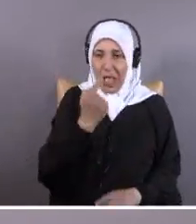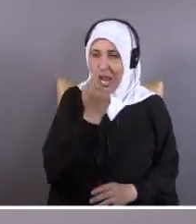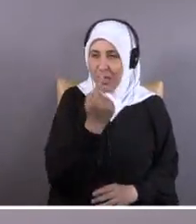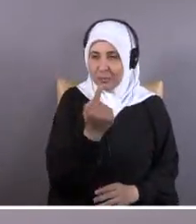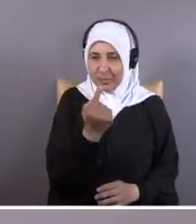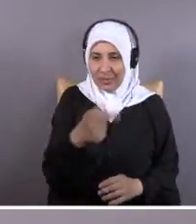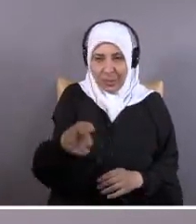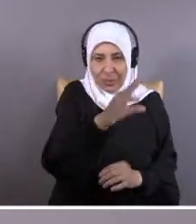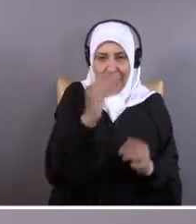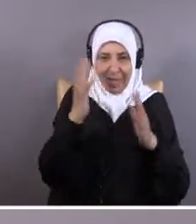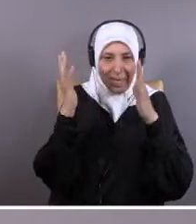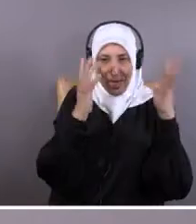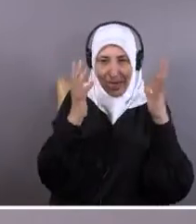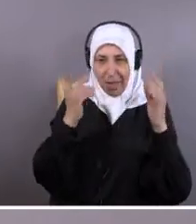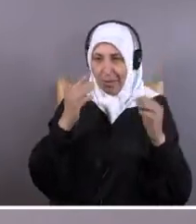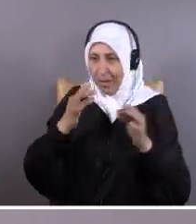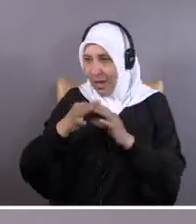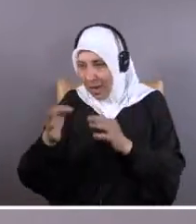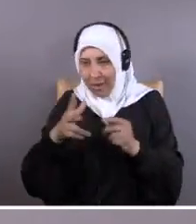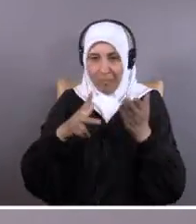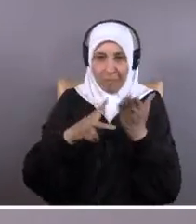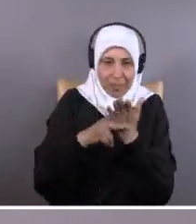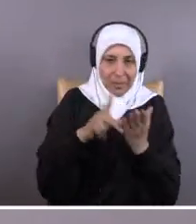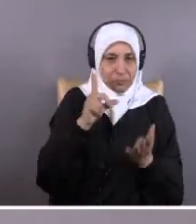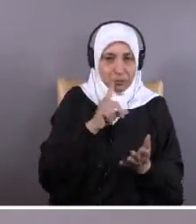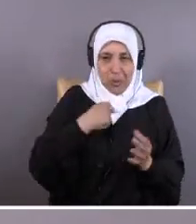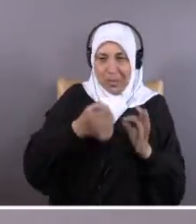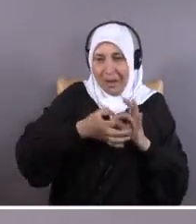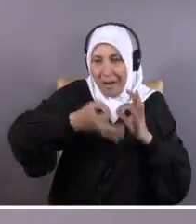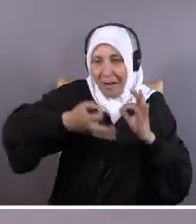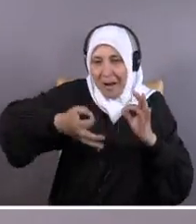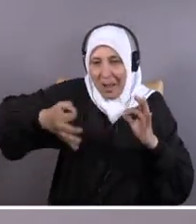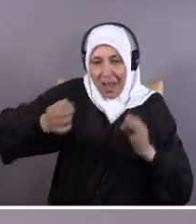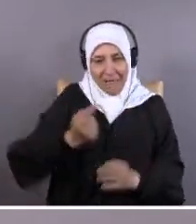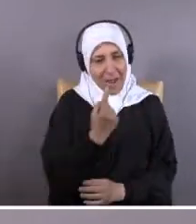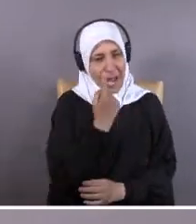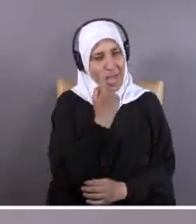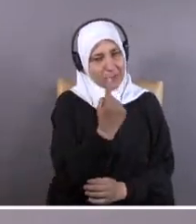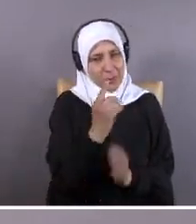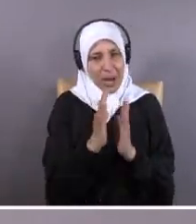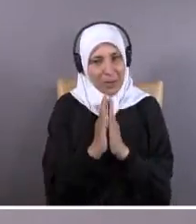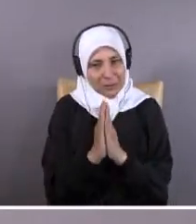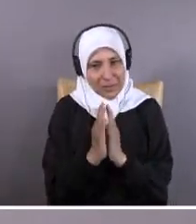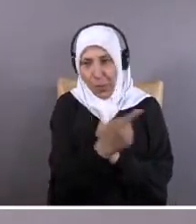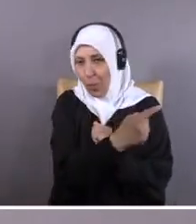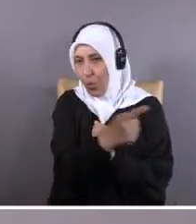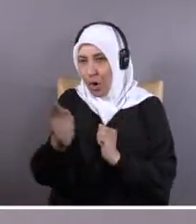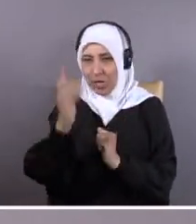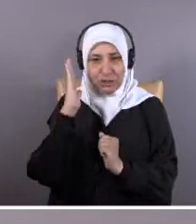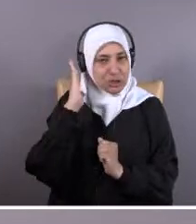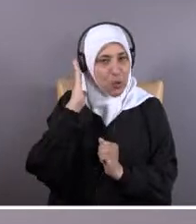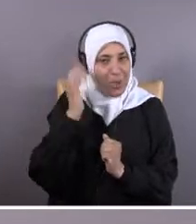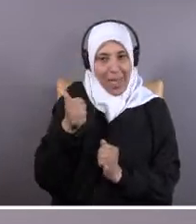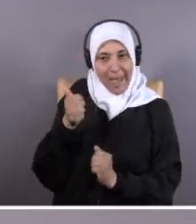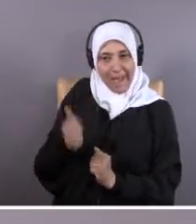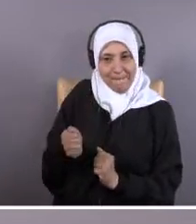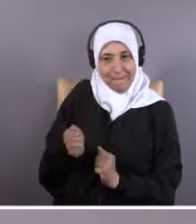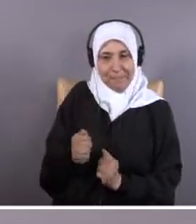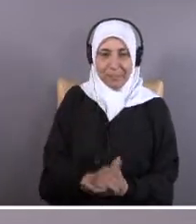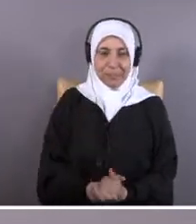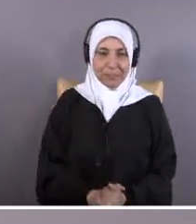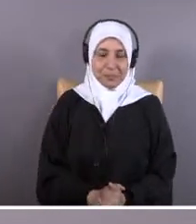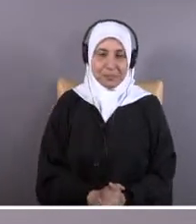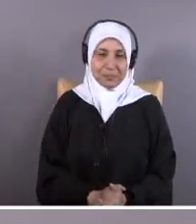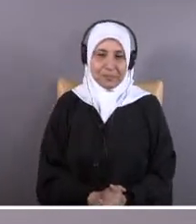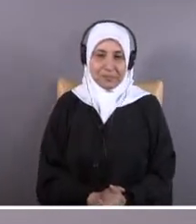any disruptions. So I would kindly ask you once again to turn off your mobile phones. Your